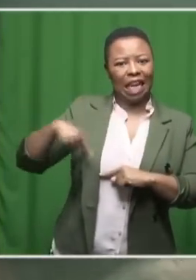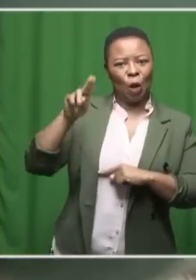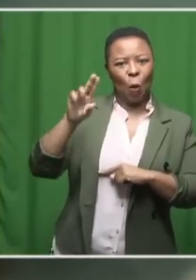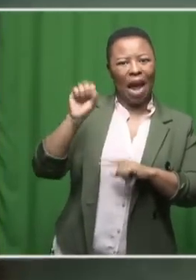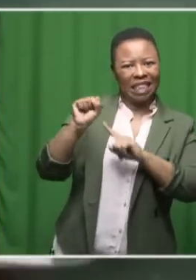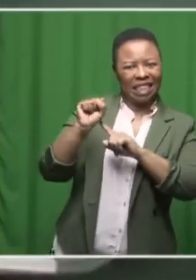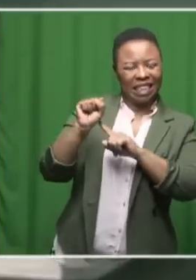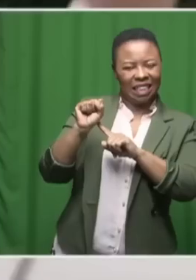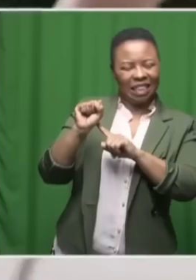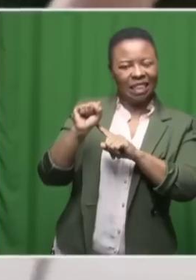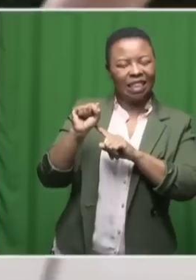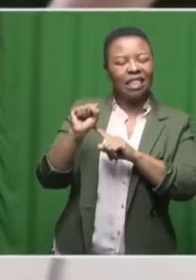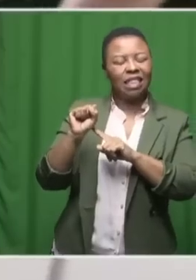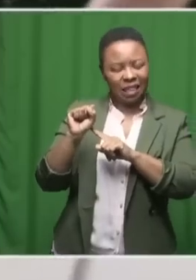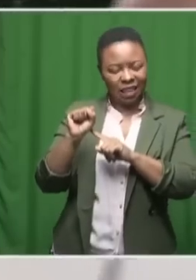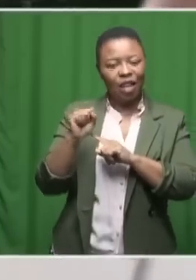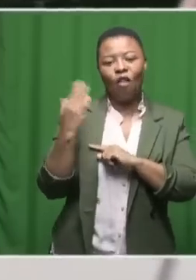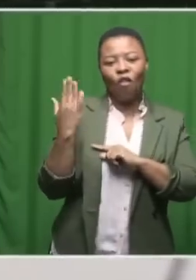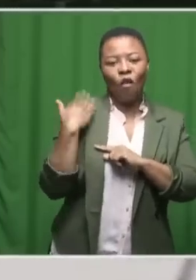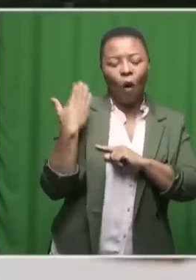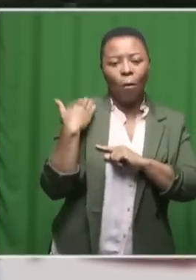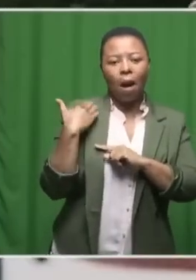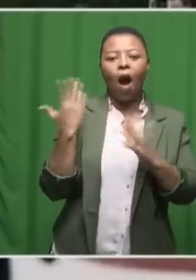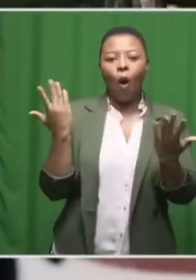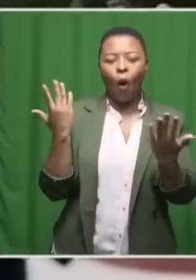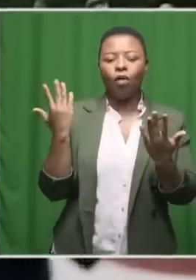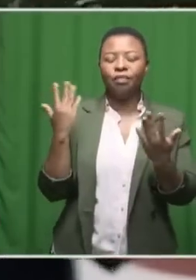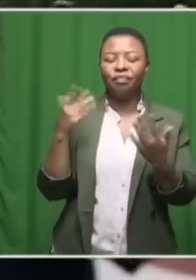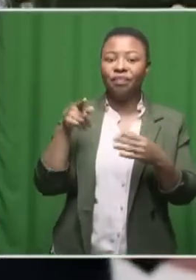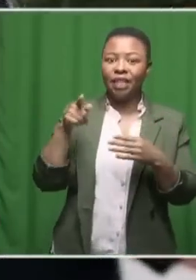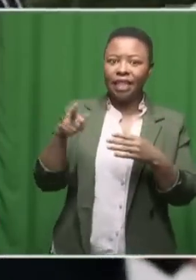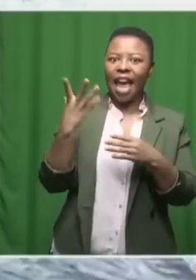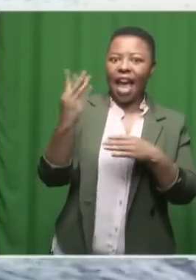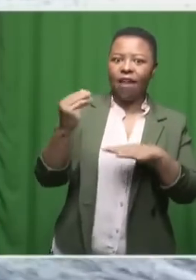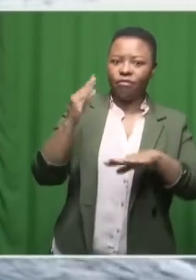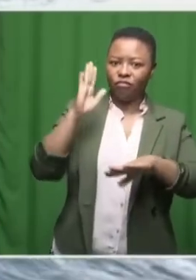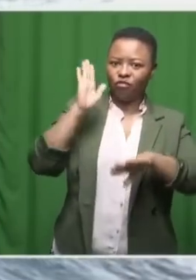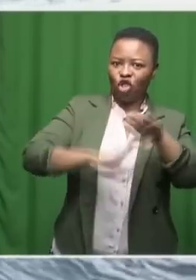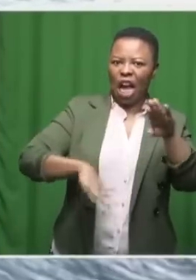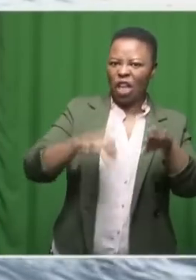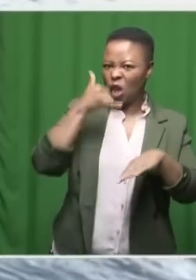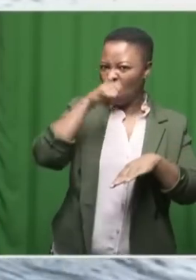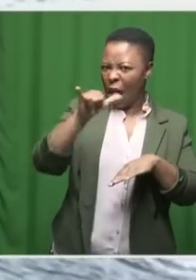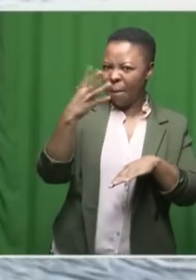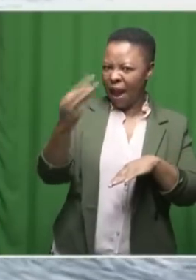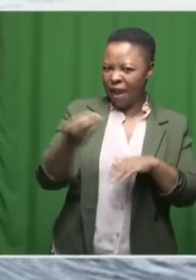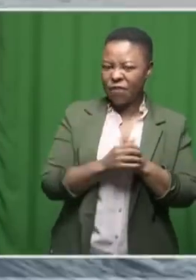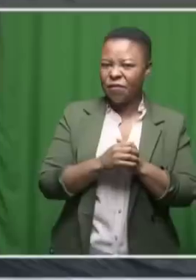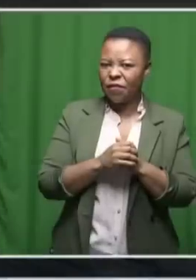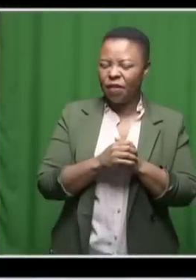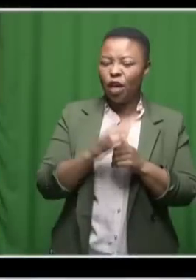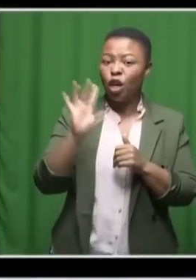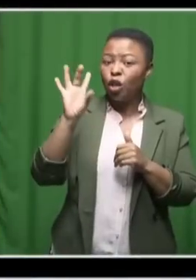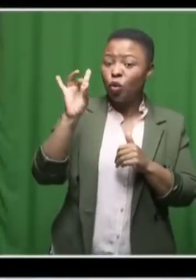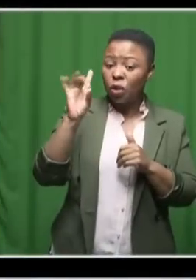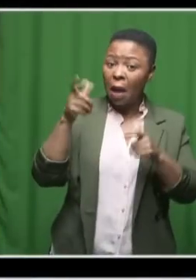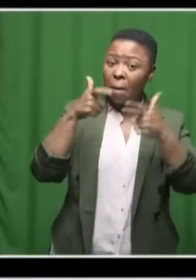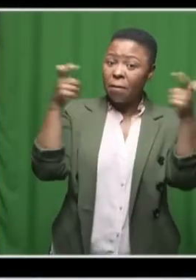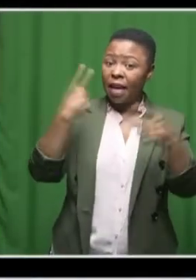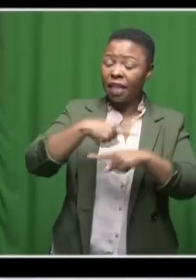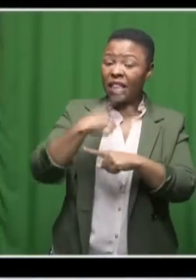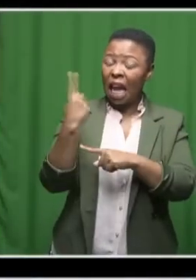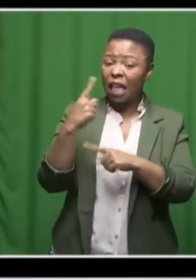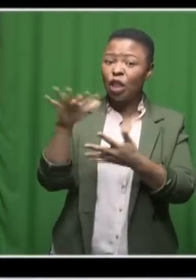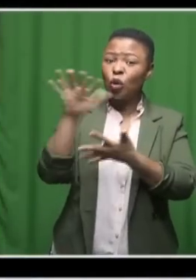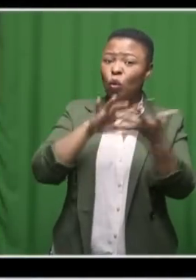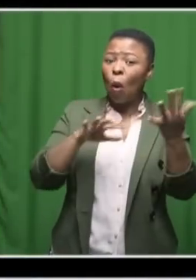or sitting, to be charged with a crime. Yeah, indeed. So Tuesday's the big day, and the whole story of him appearing